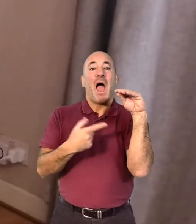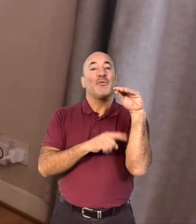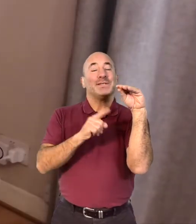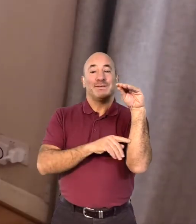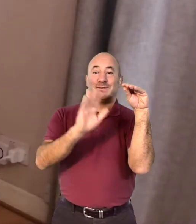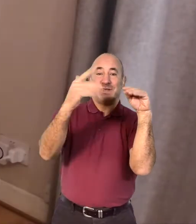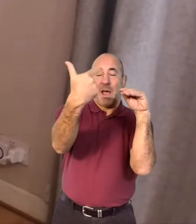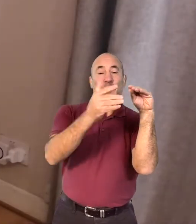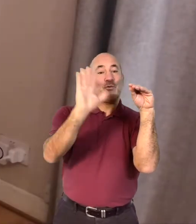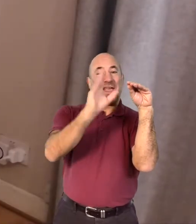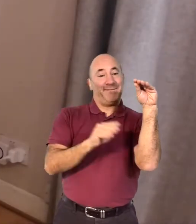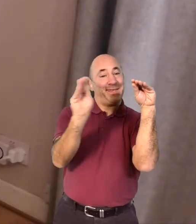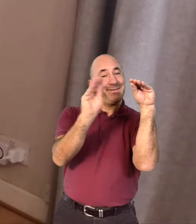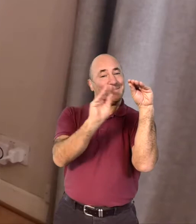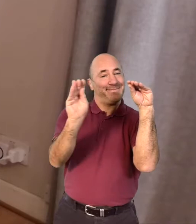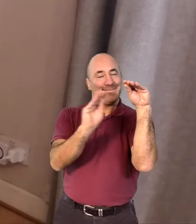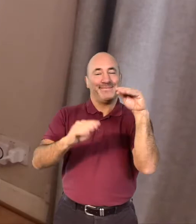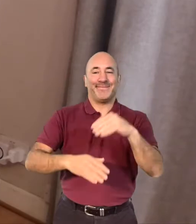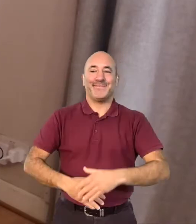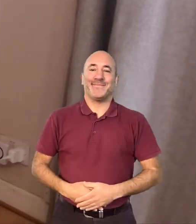She's now waving at the camera.